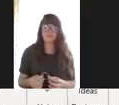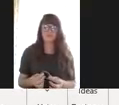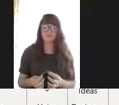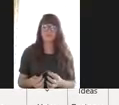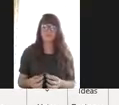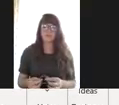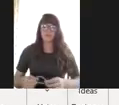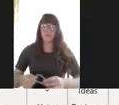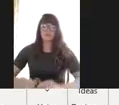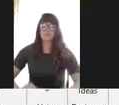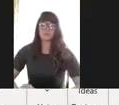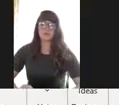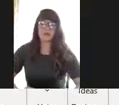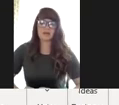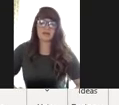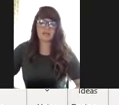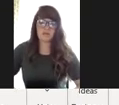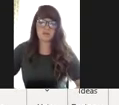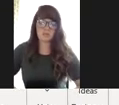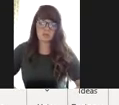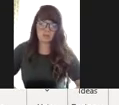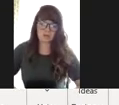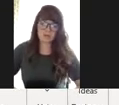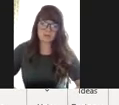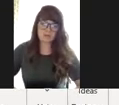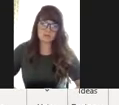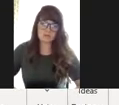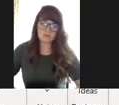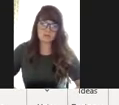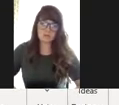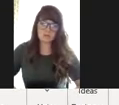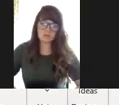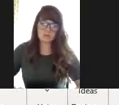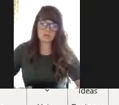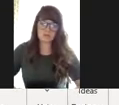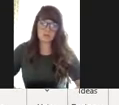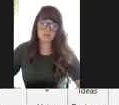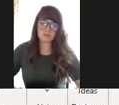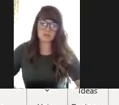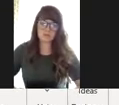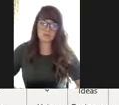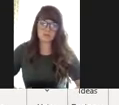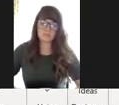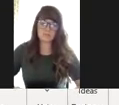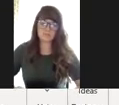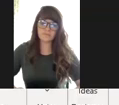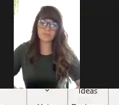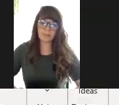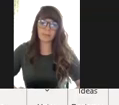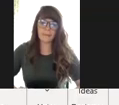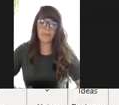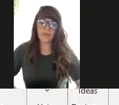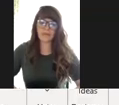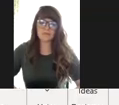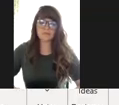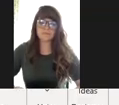us. Do you want to categorize the Holy Spirit? Well, in what way is it referring to the Holy